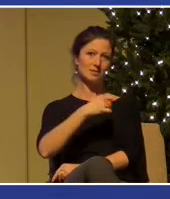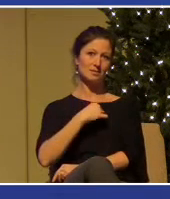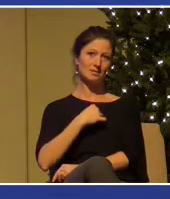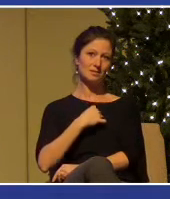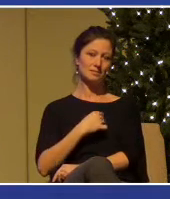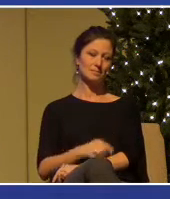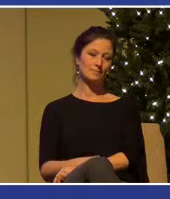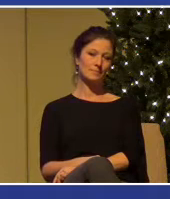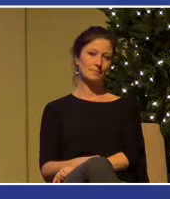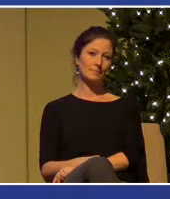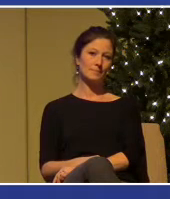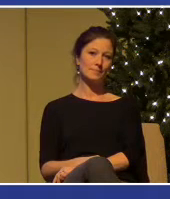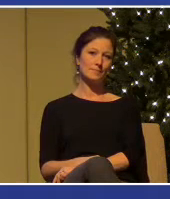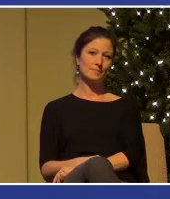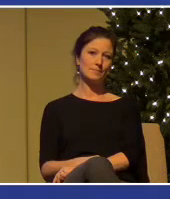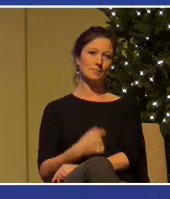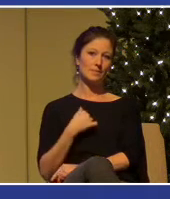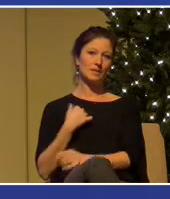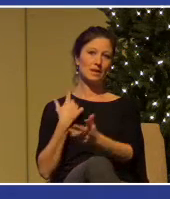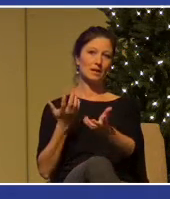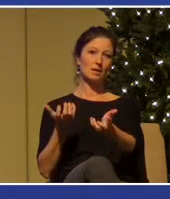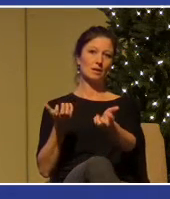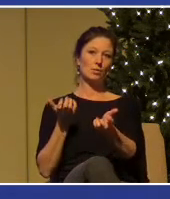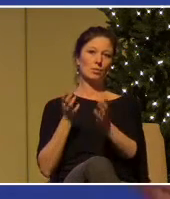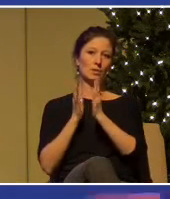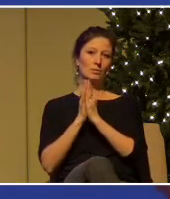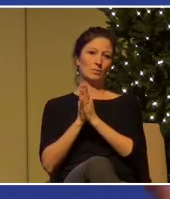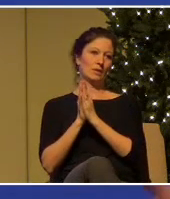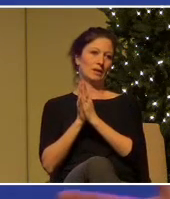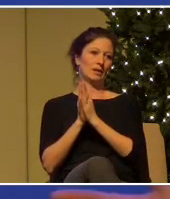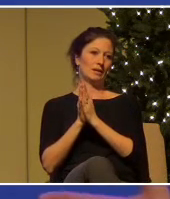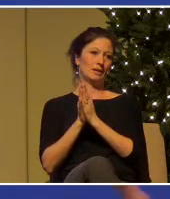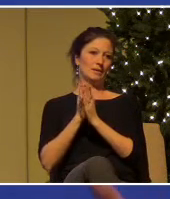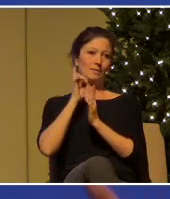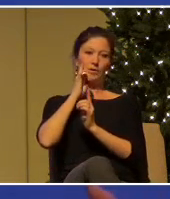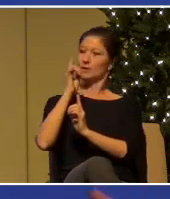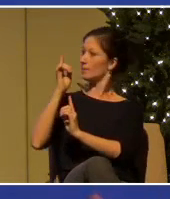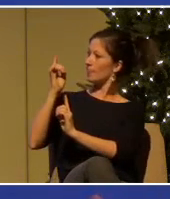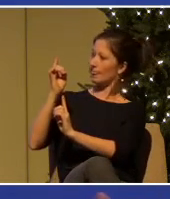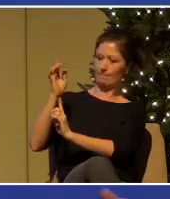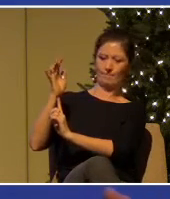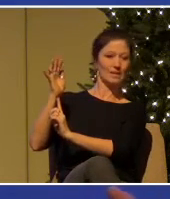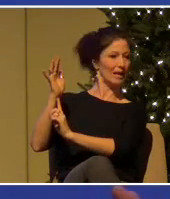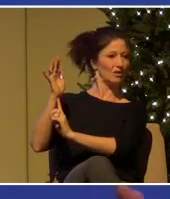And what I want to do then is to pray for the candles that we lit,